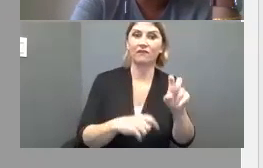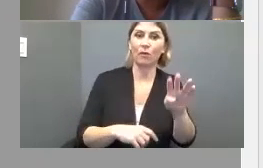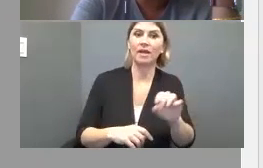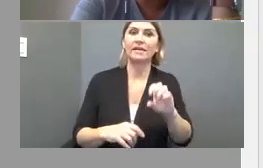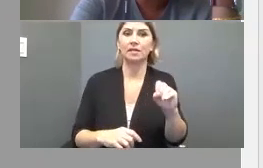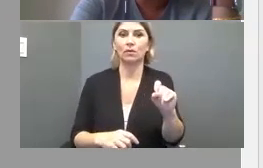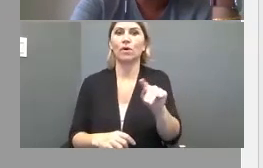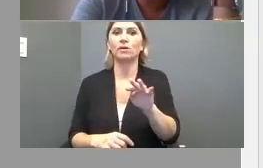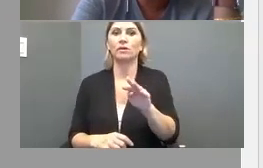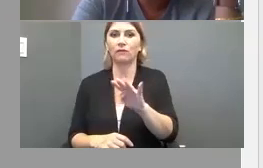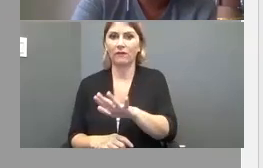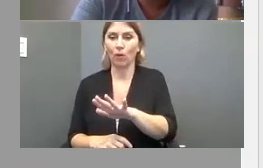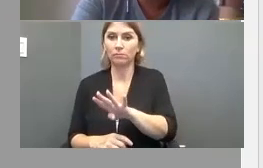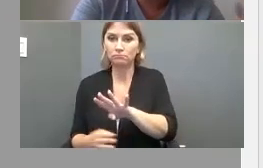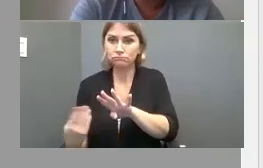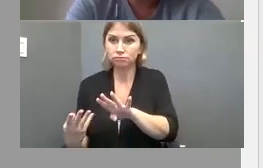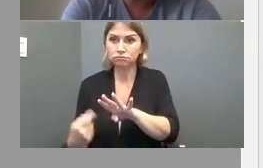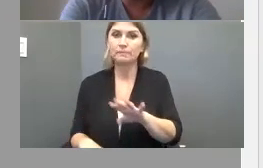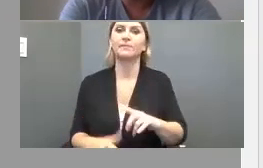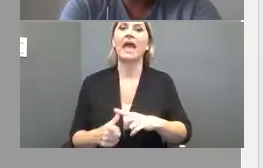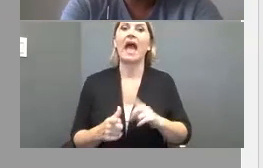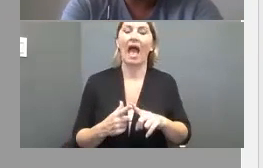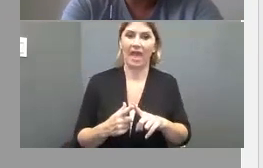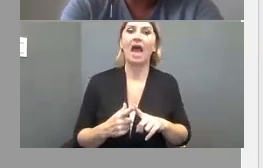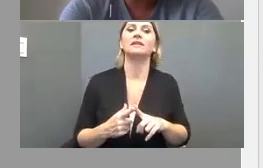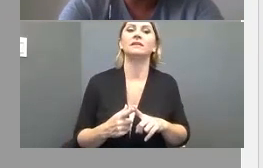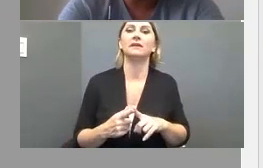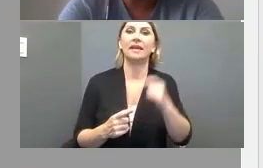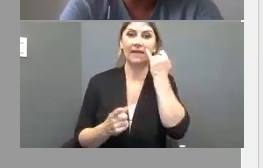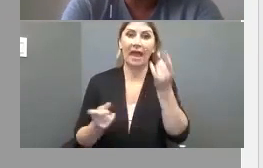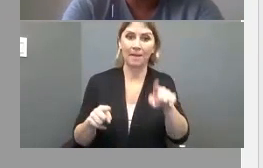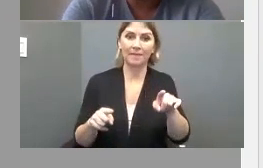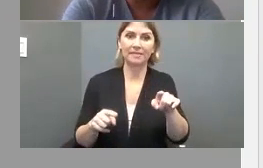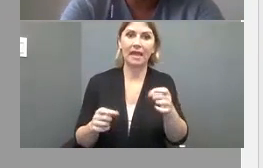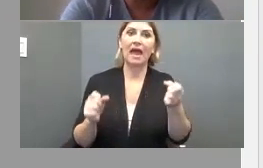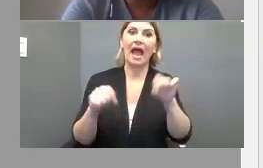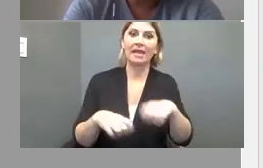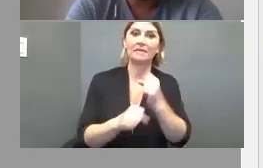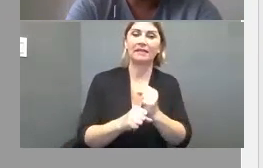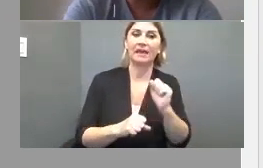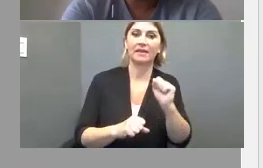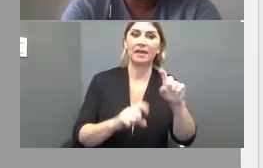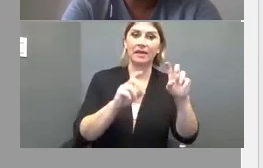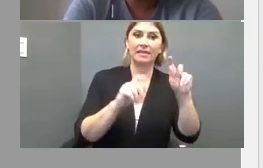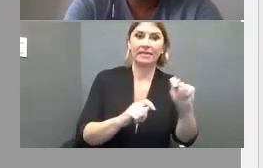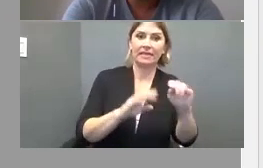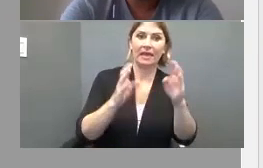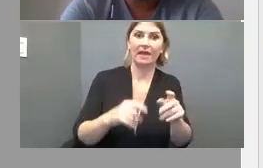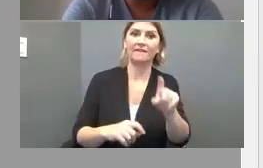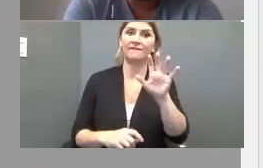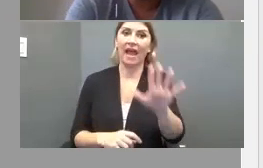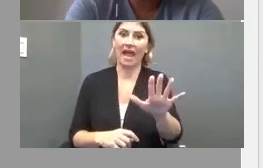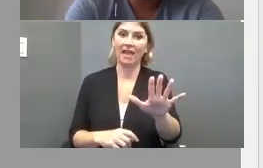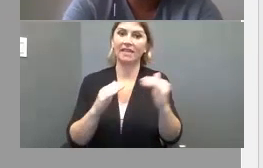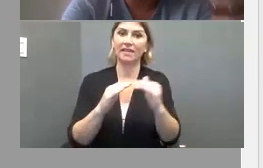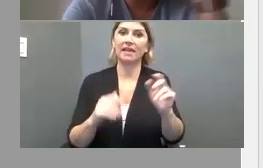1 plus 2 plus 3 plus 4. Then in that scenario, I can reformulate T of 5 as T